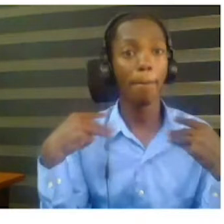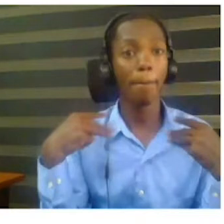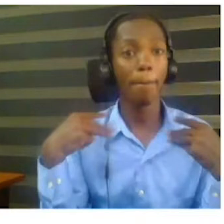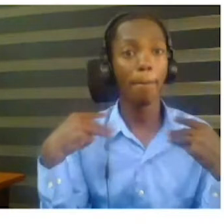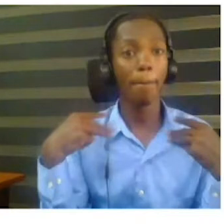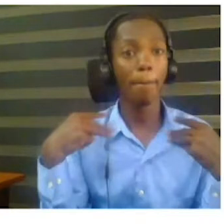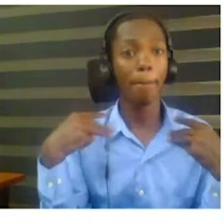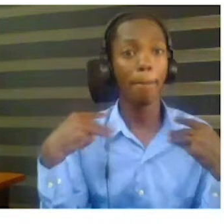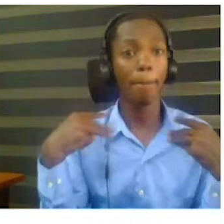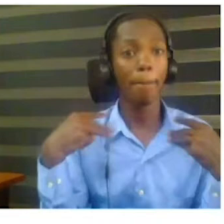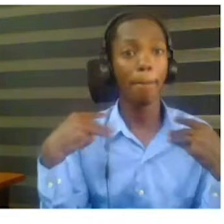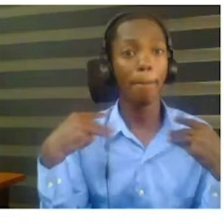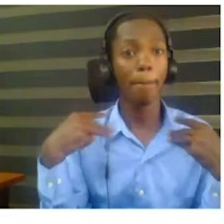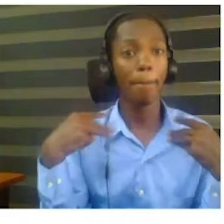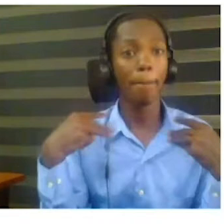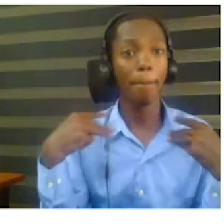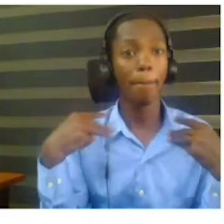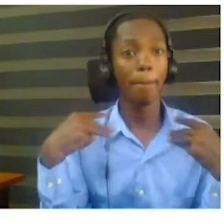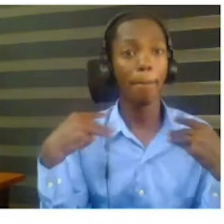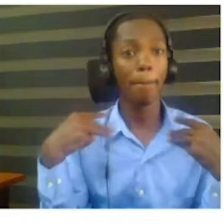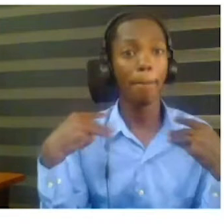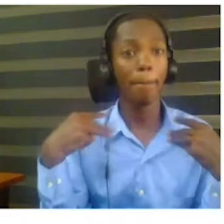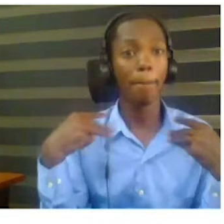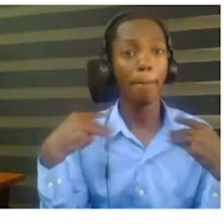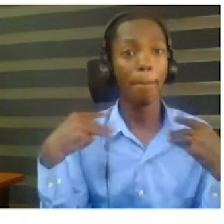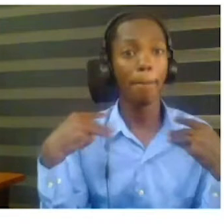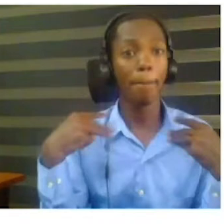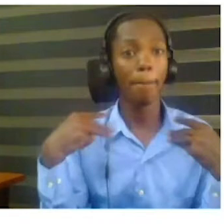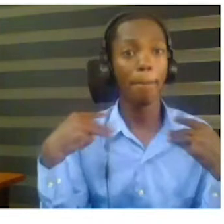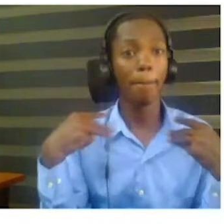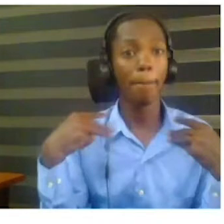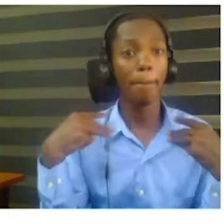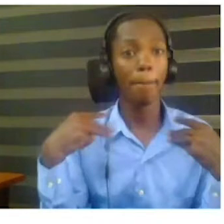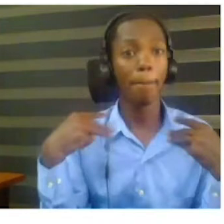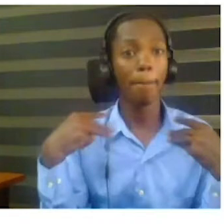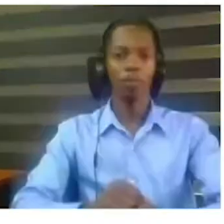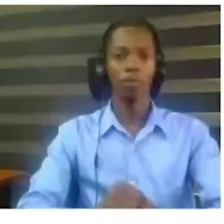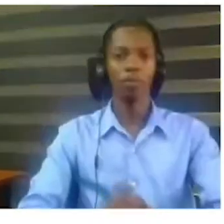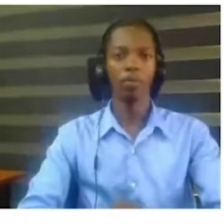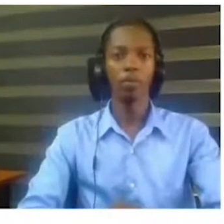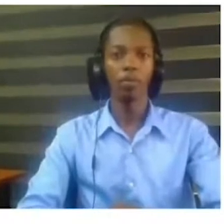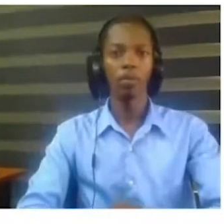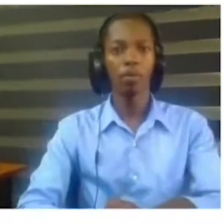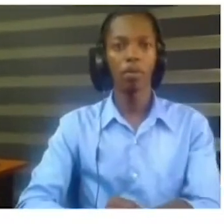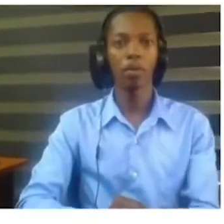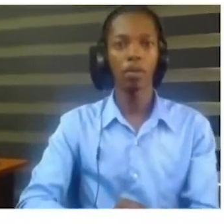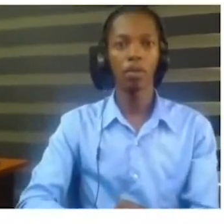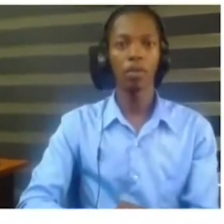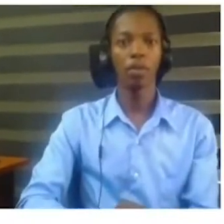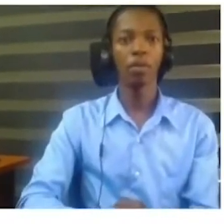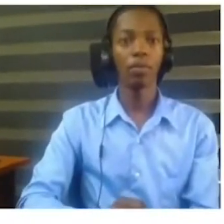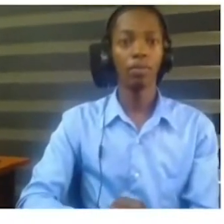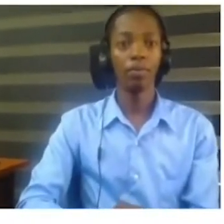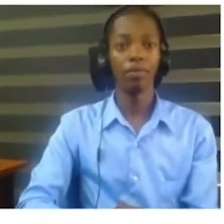to stay physically distant to minimize spreading the virus. But before the pandemic, I used